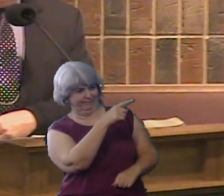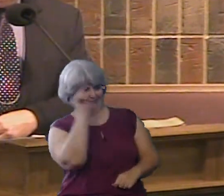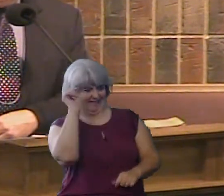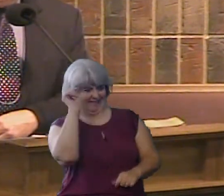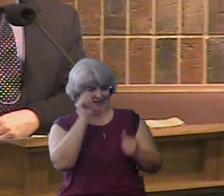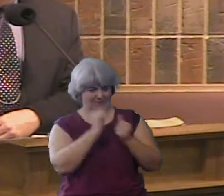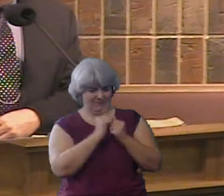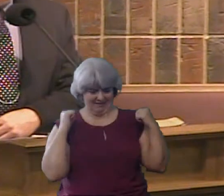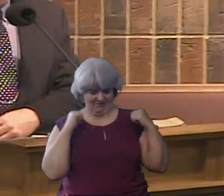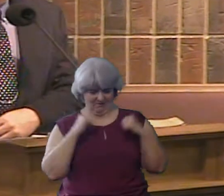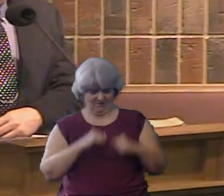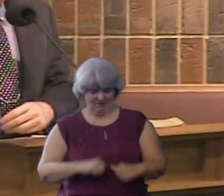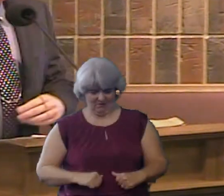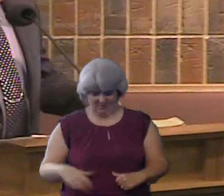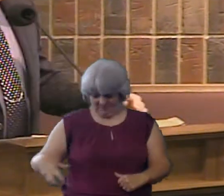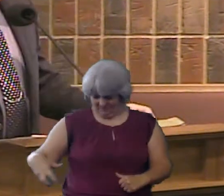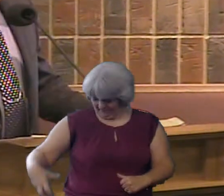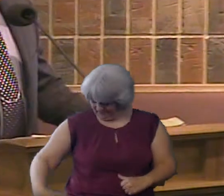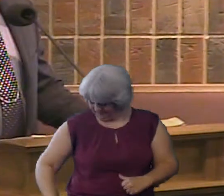that little